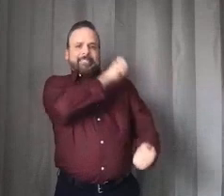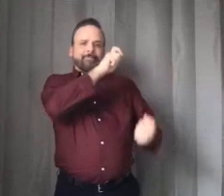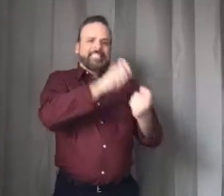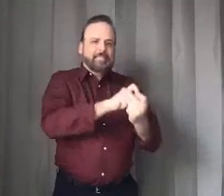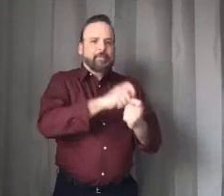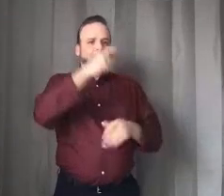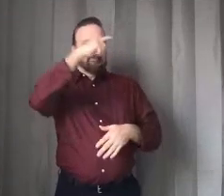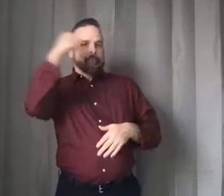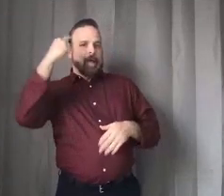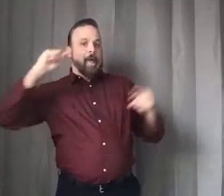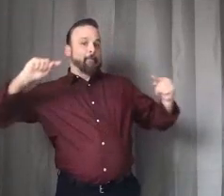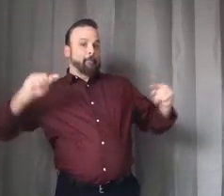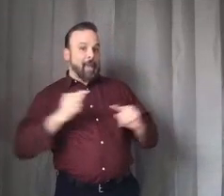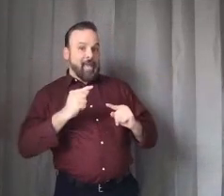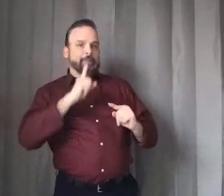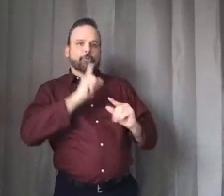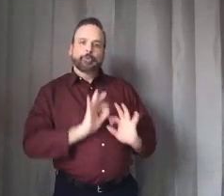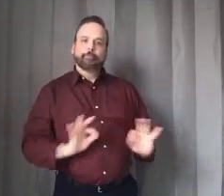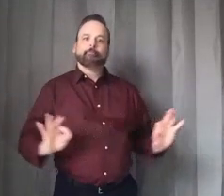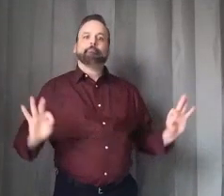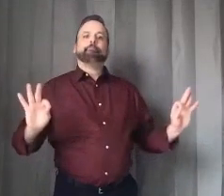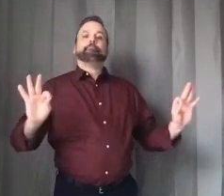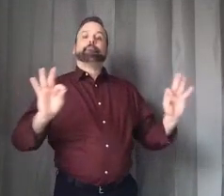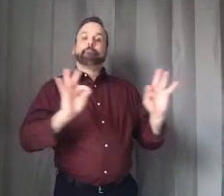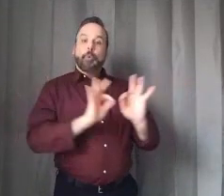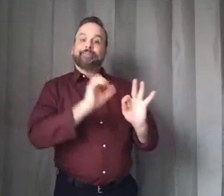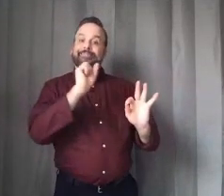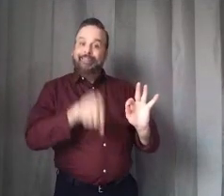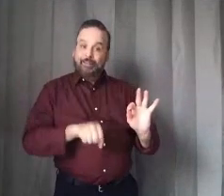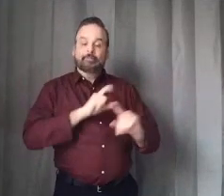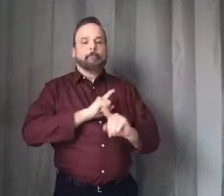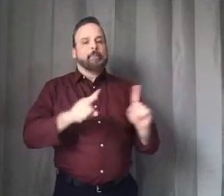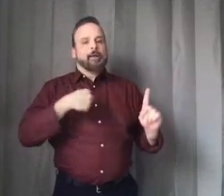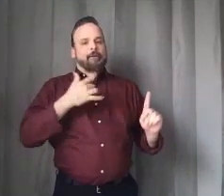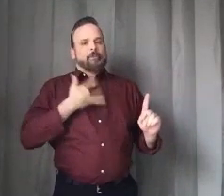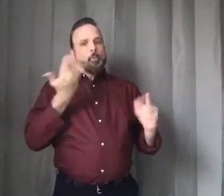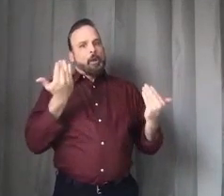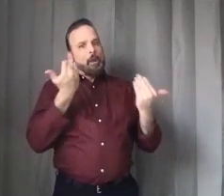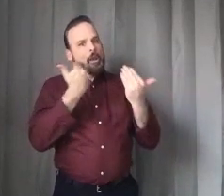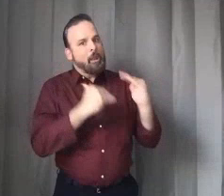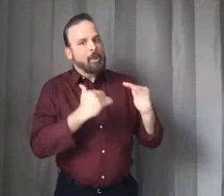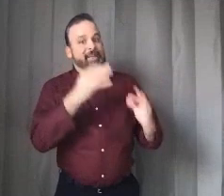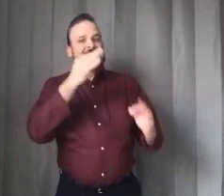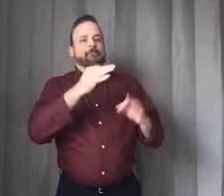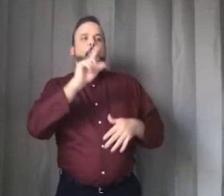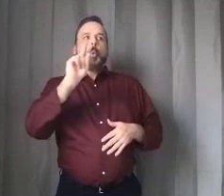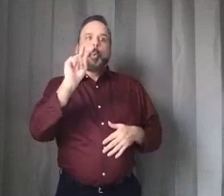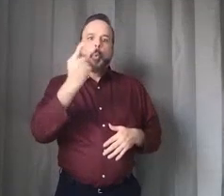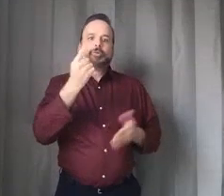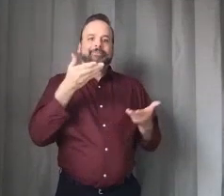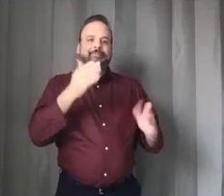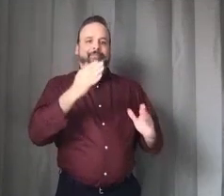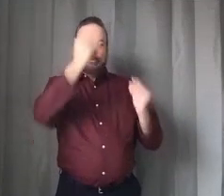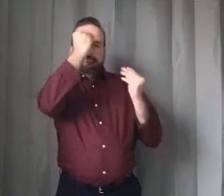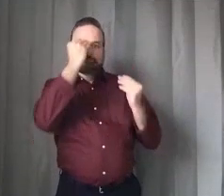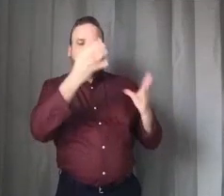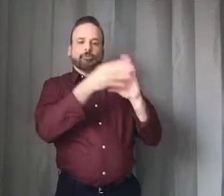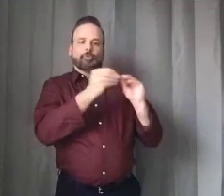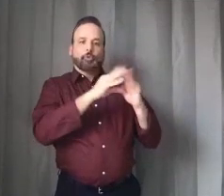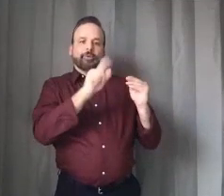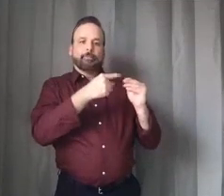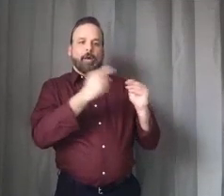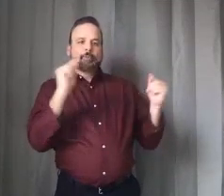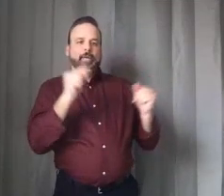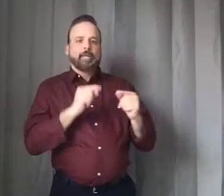pain, which again is important, but I feel like we're limited if that's the only kind of story that we're allowed to share. It's like